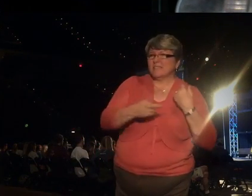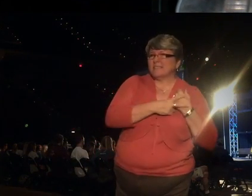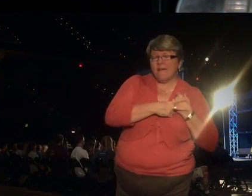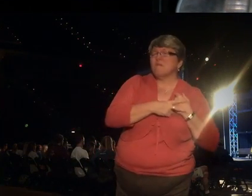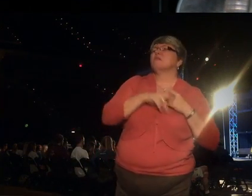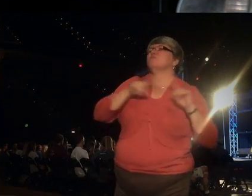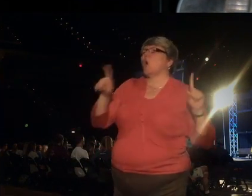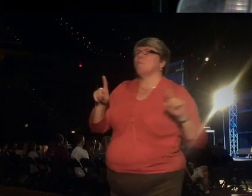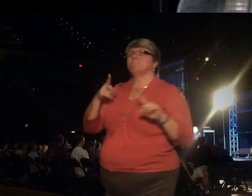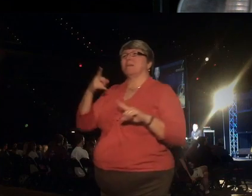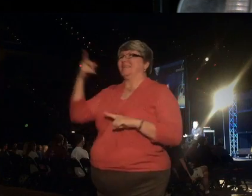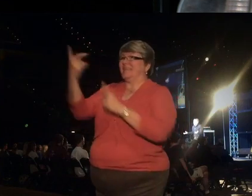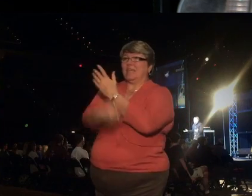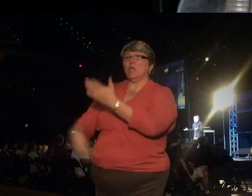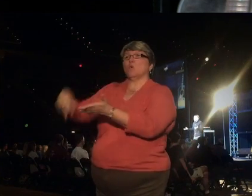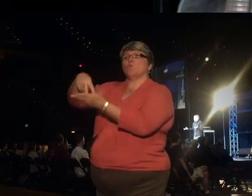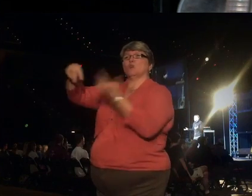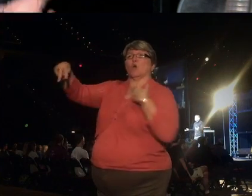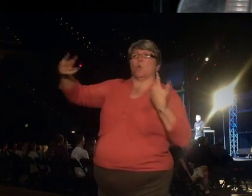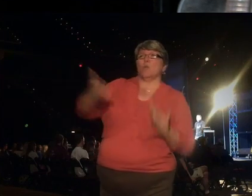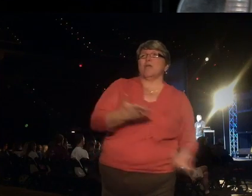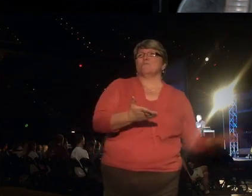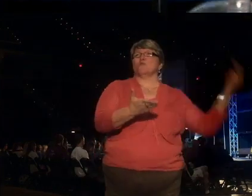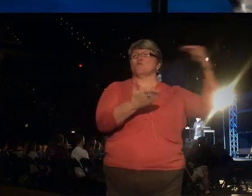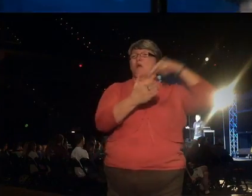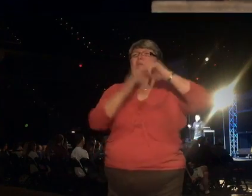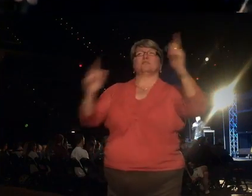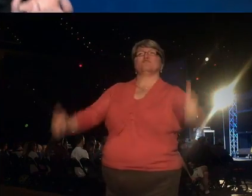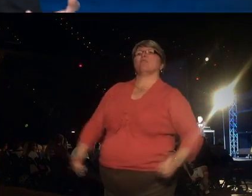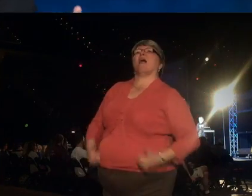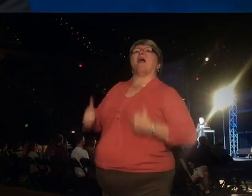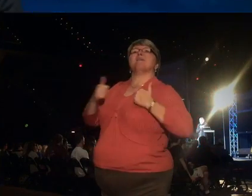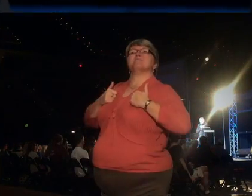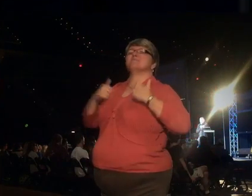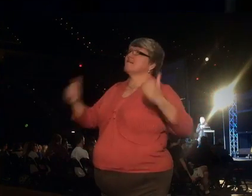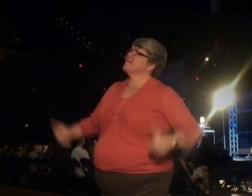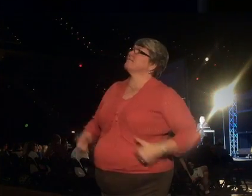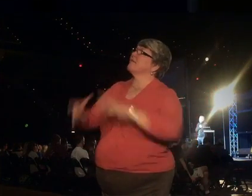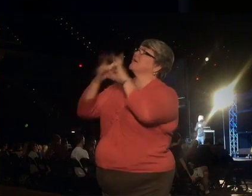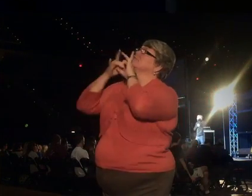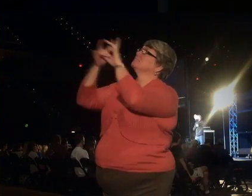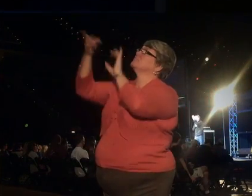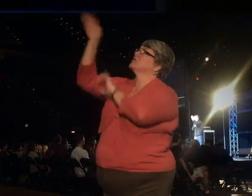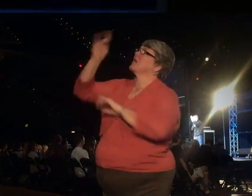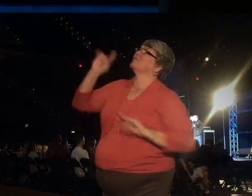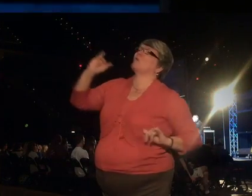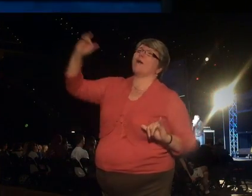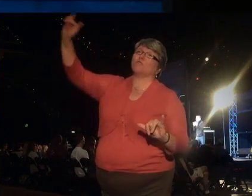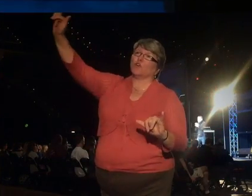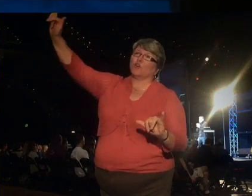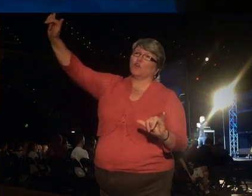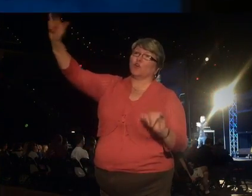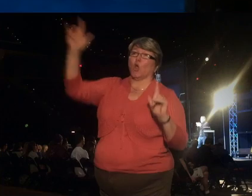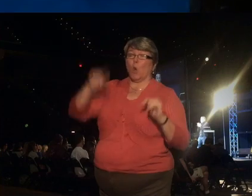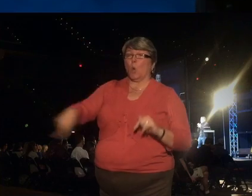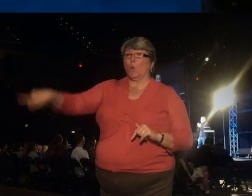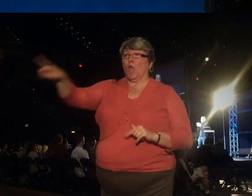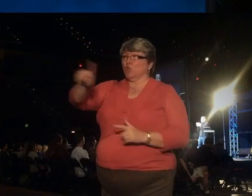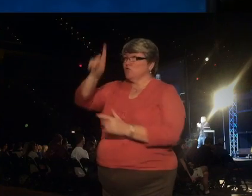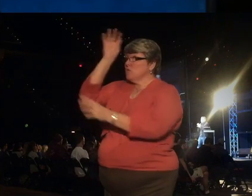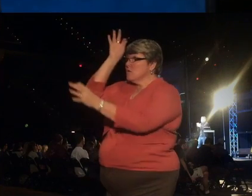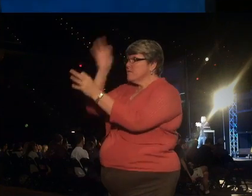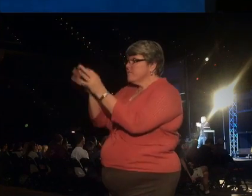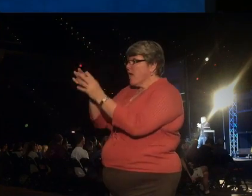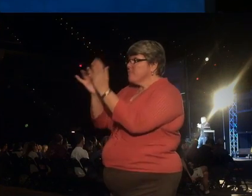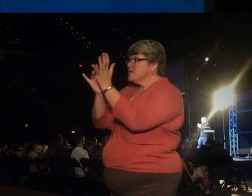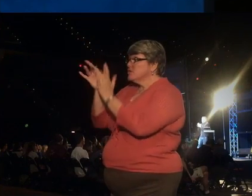rise into life, life with God forever. And when you put your faith in Jesus Christ, the very